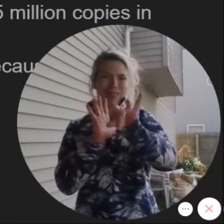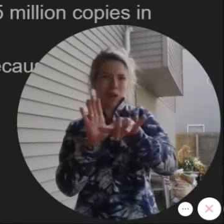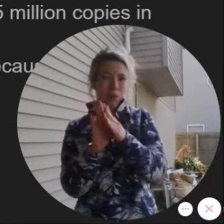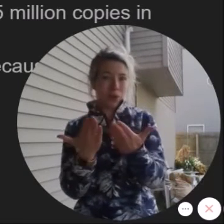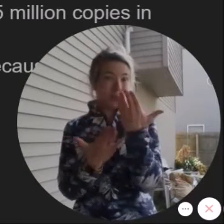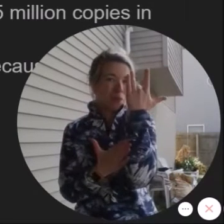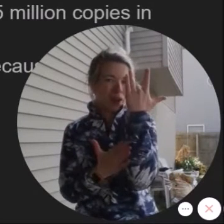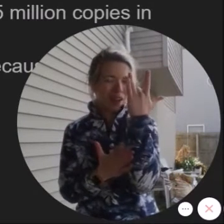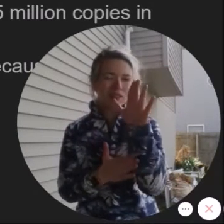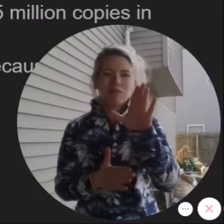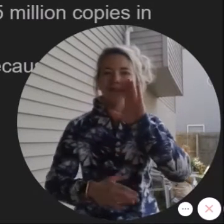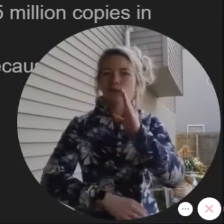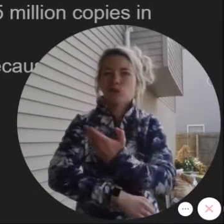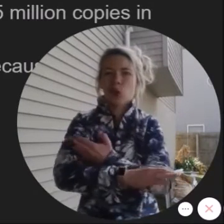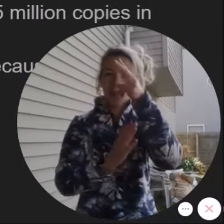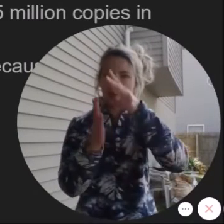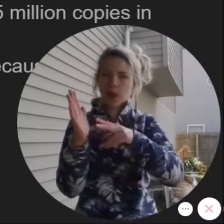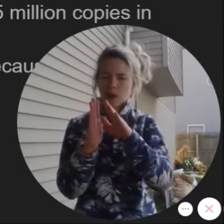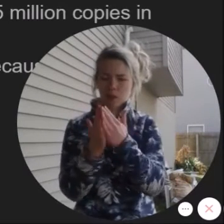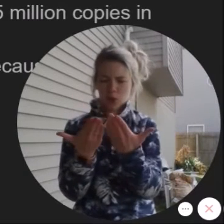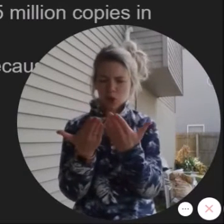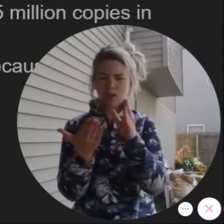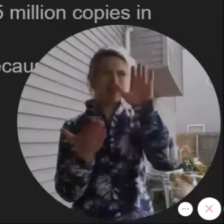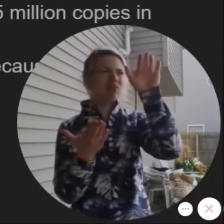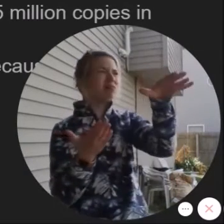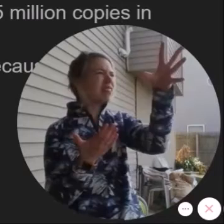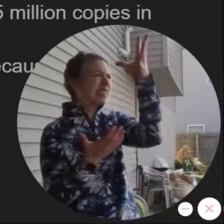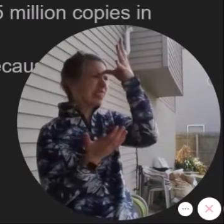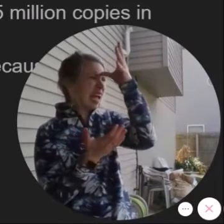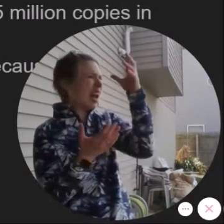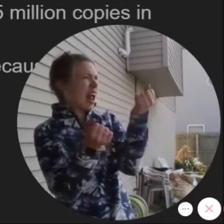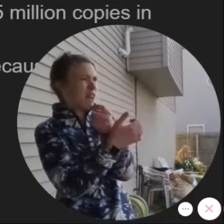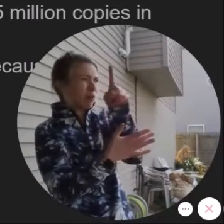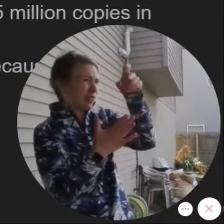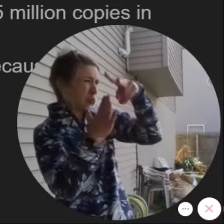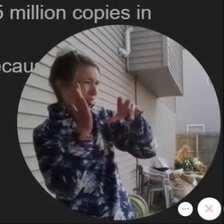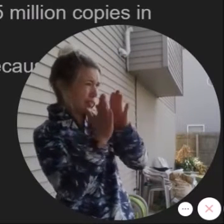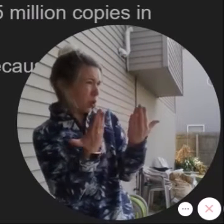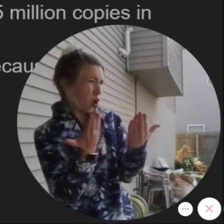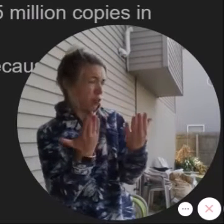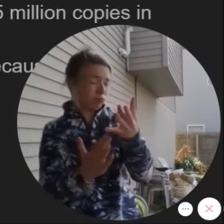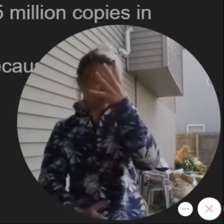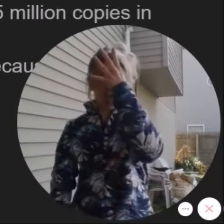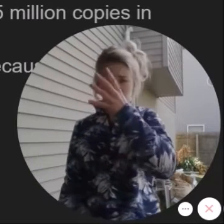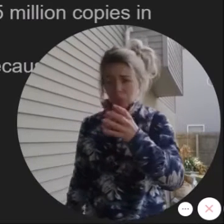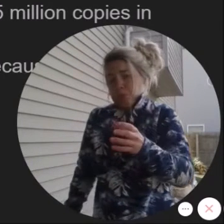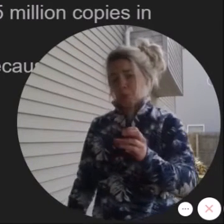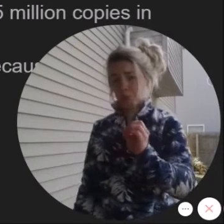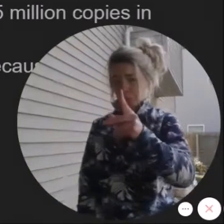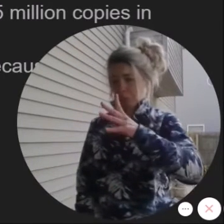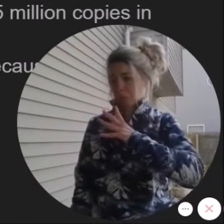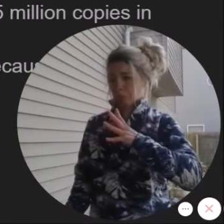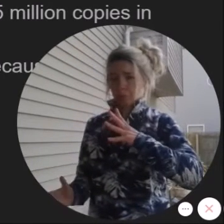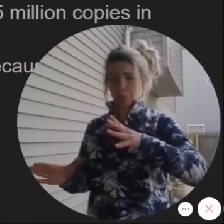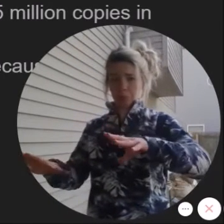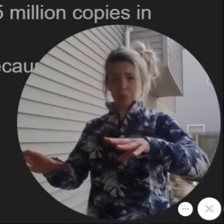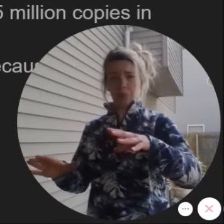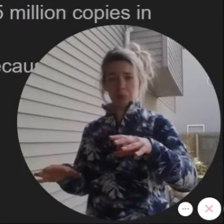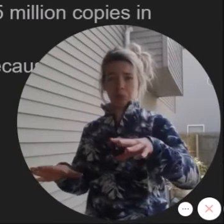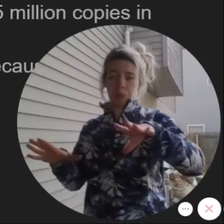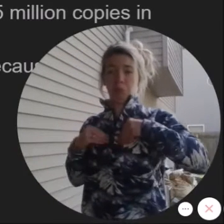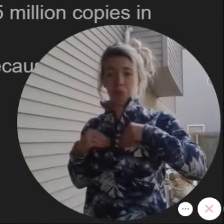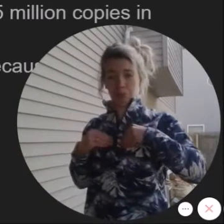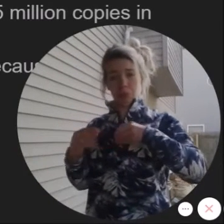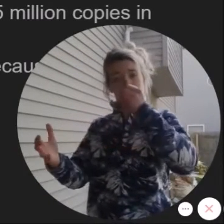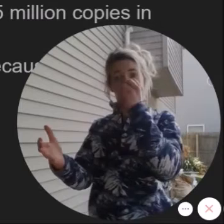The only reason why the publisher picked that book is because his daughter read it and said, "Hey Dad, everyone should read this book." And the